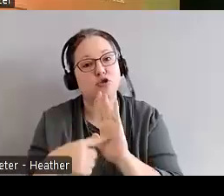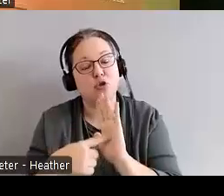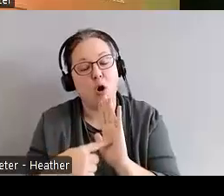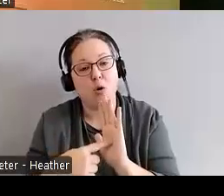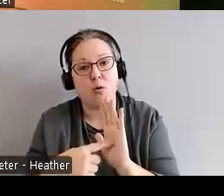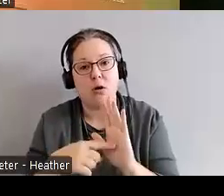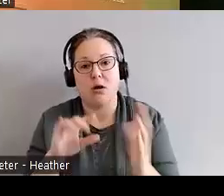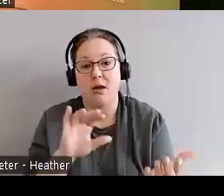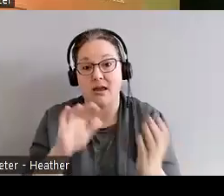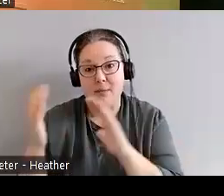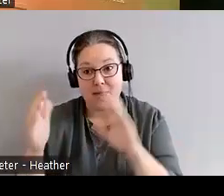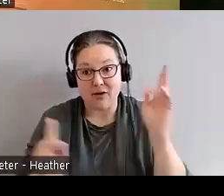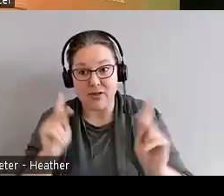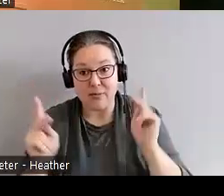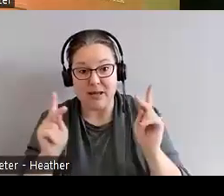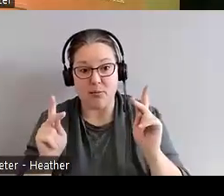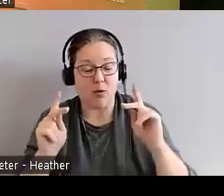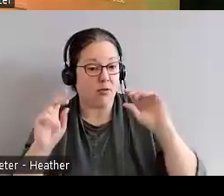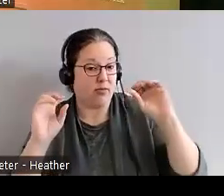are without